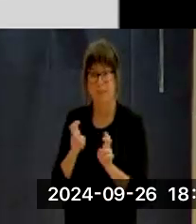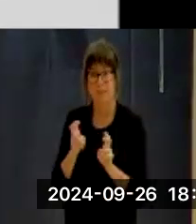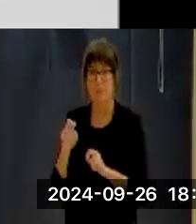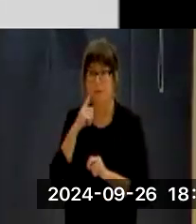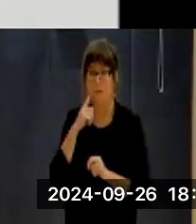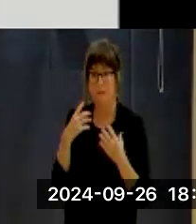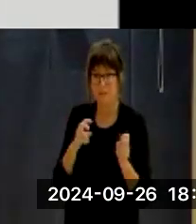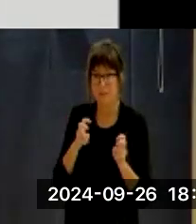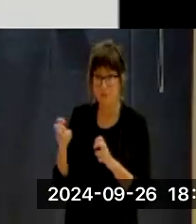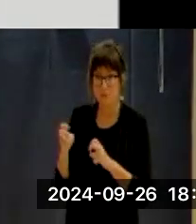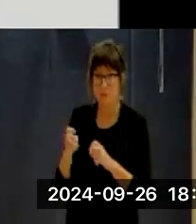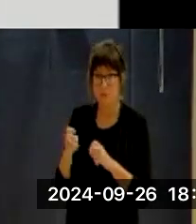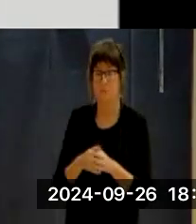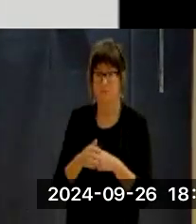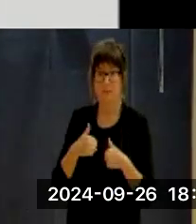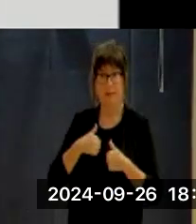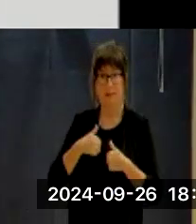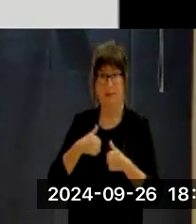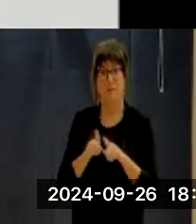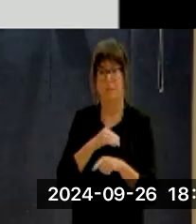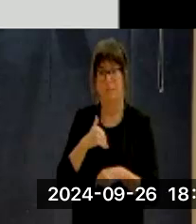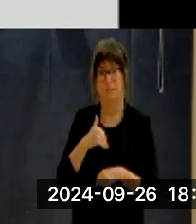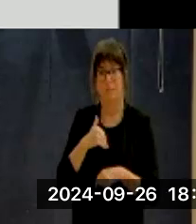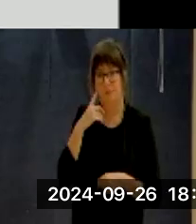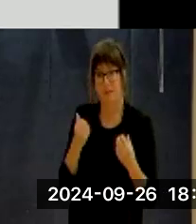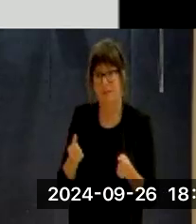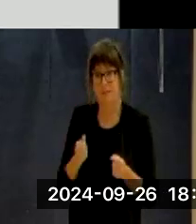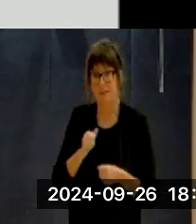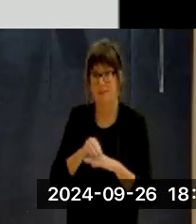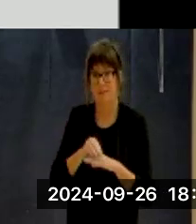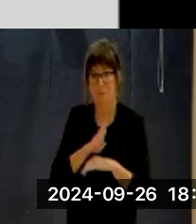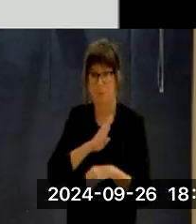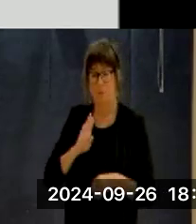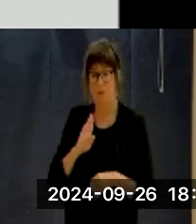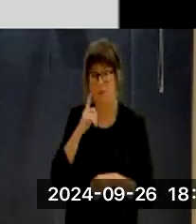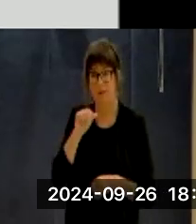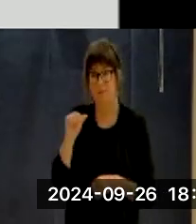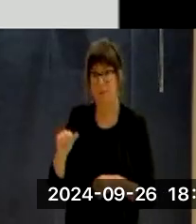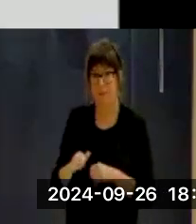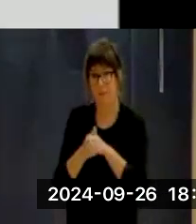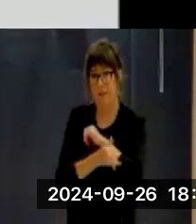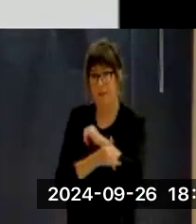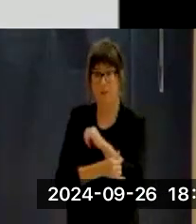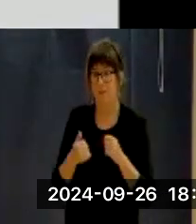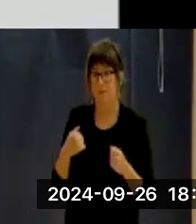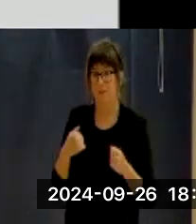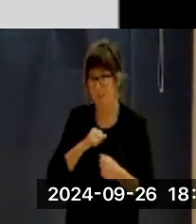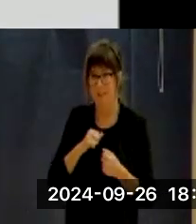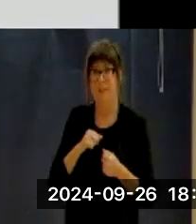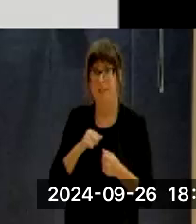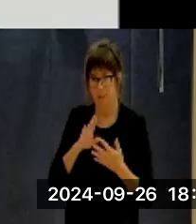health issues, I serve as a member of the Mental Health Advisory Board of Alameda County. And we deal with all of what Eric just talked